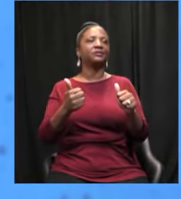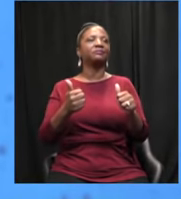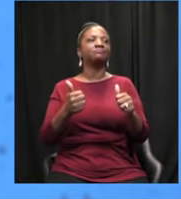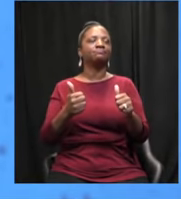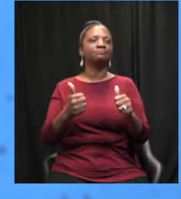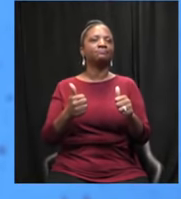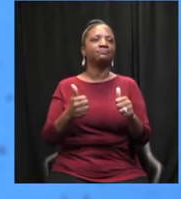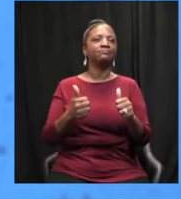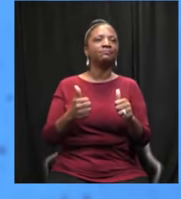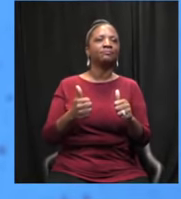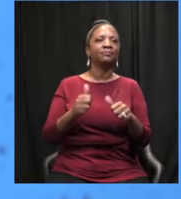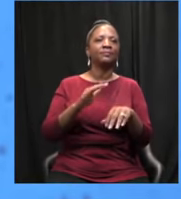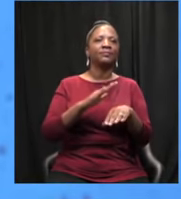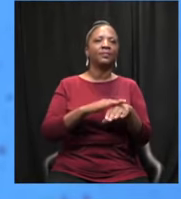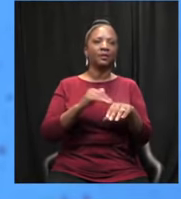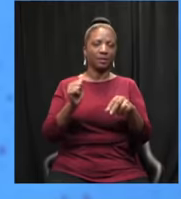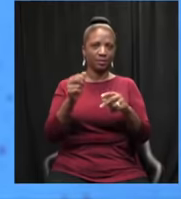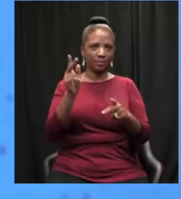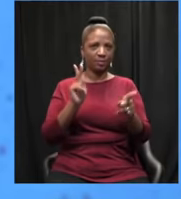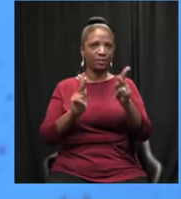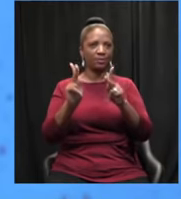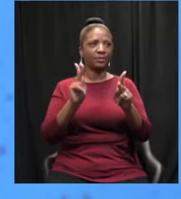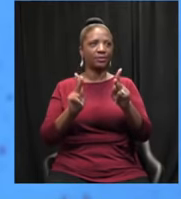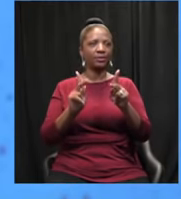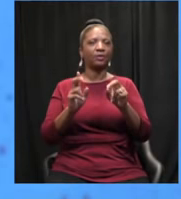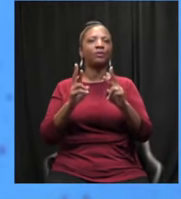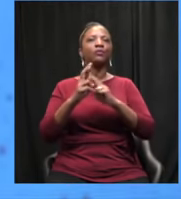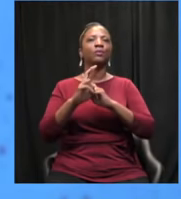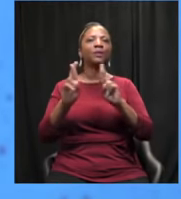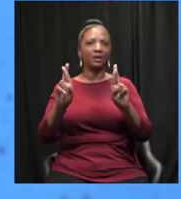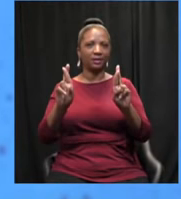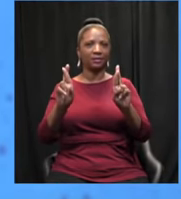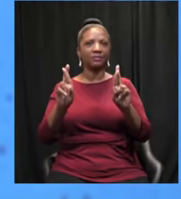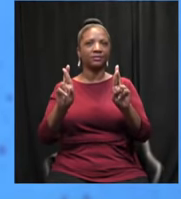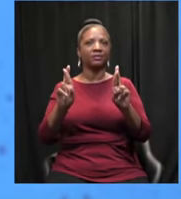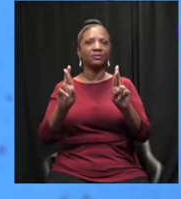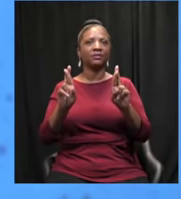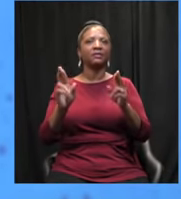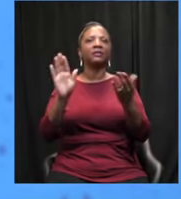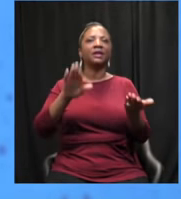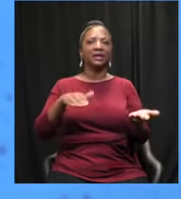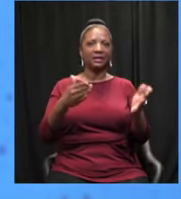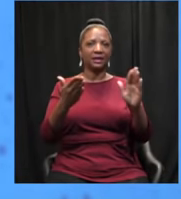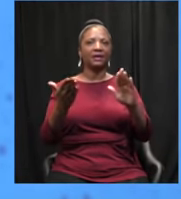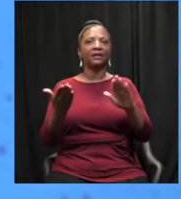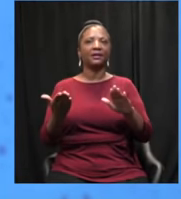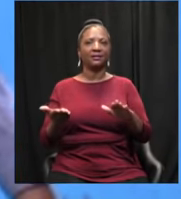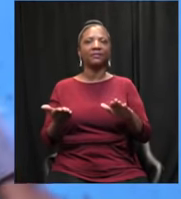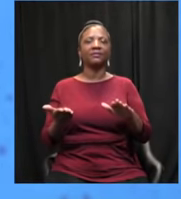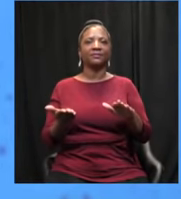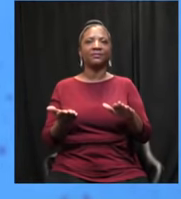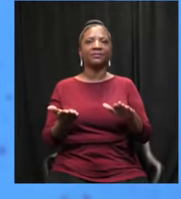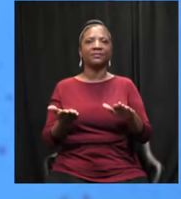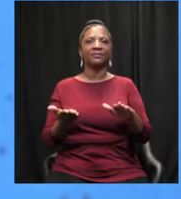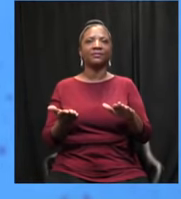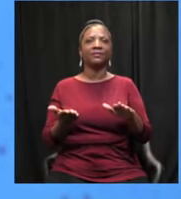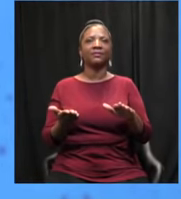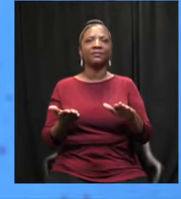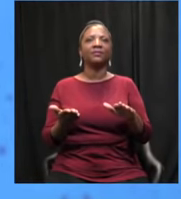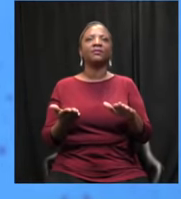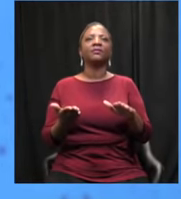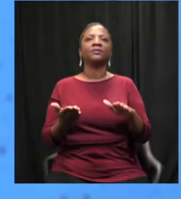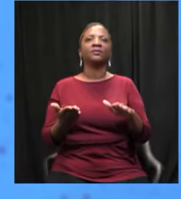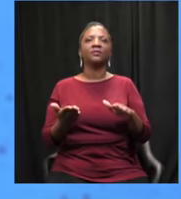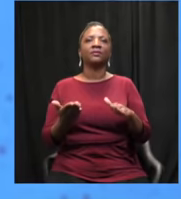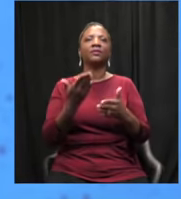that held people accountable and lost his life for speaking the truth to power. Some say